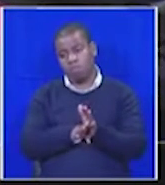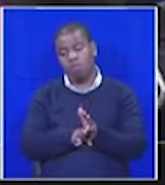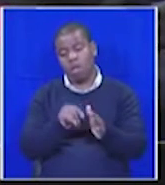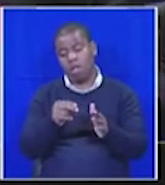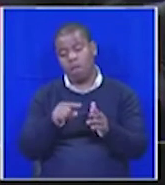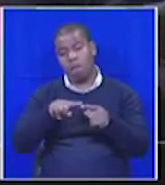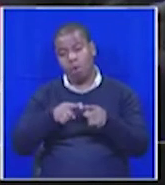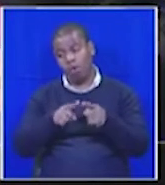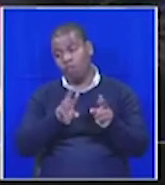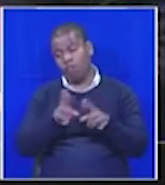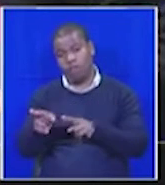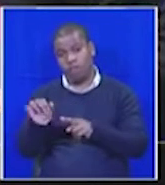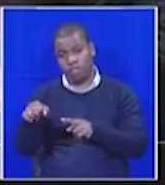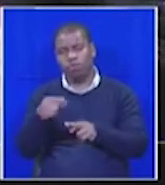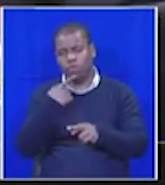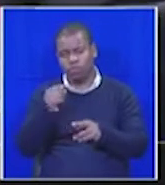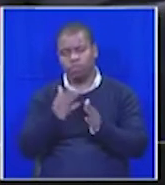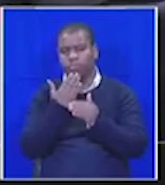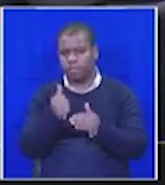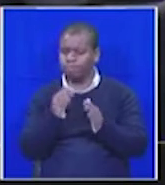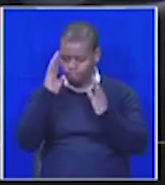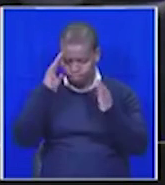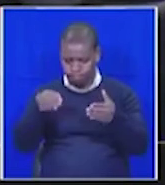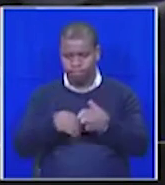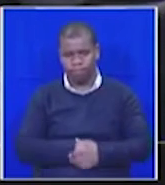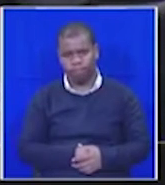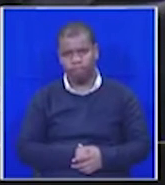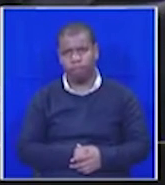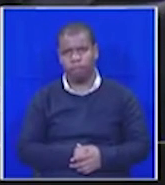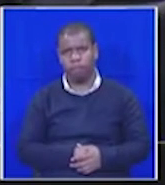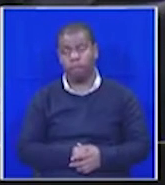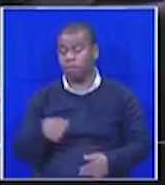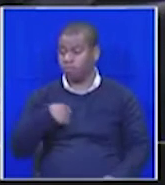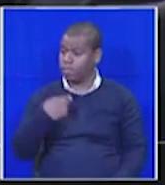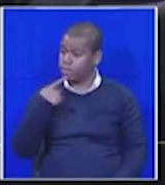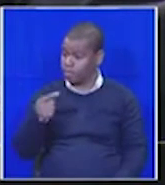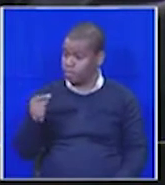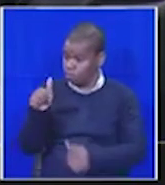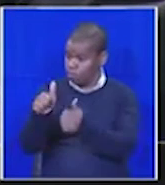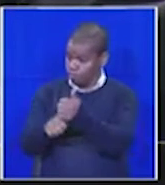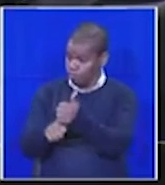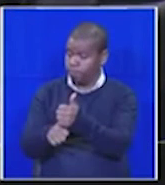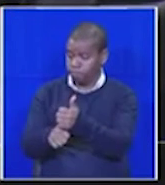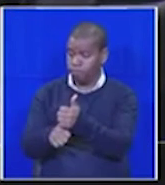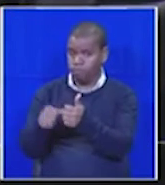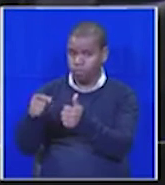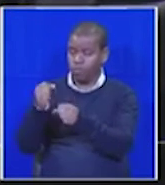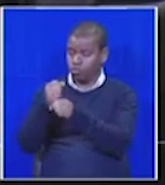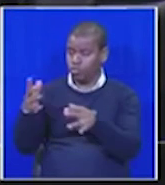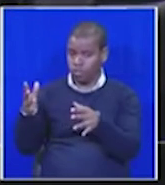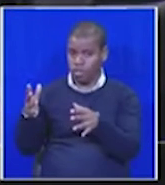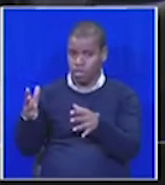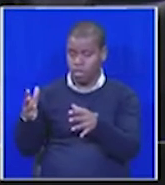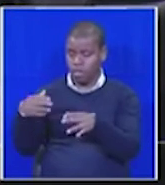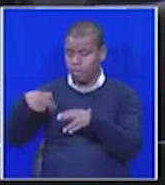reference. Will you deal with it like that? And may I also state, Honourable Deputy Chief Whip, that generally presiding officers